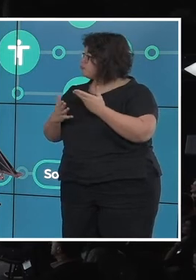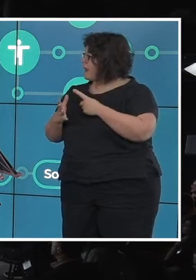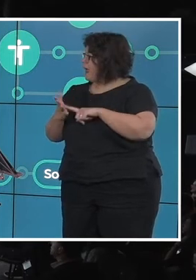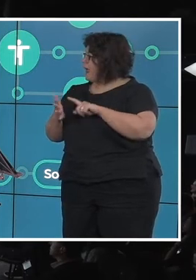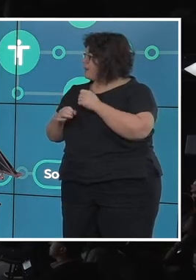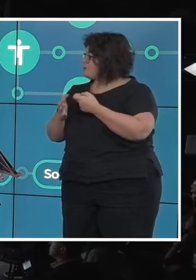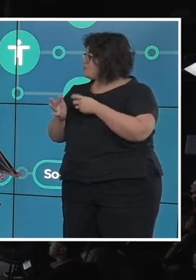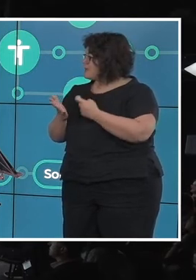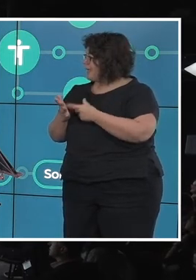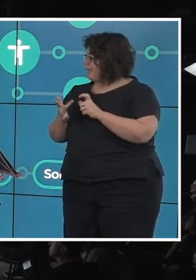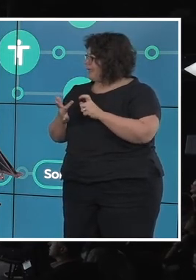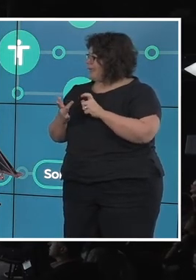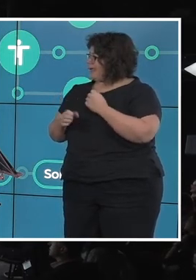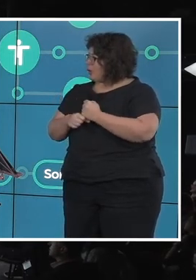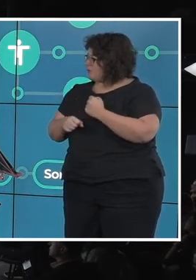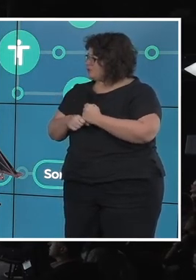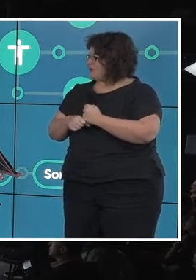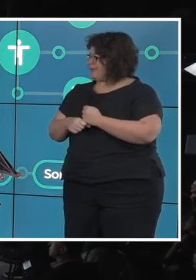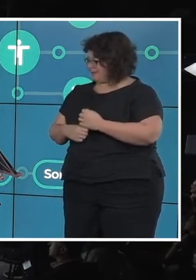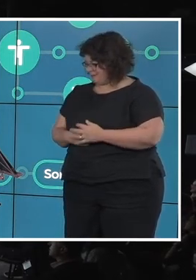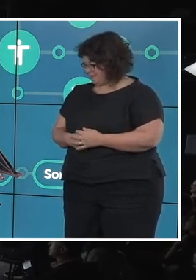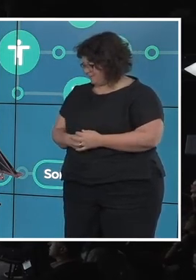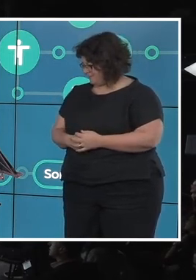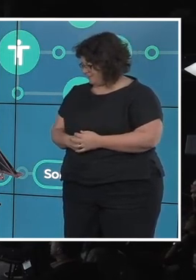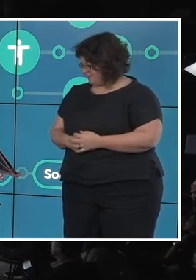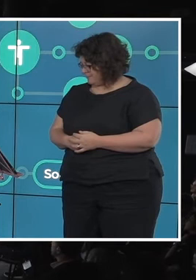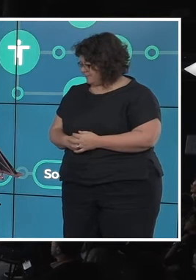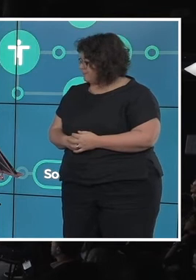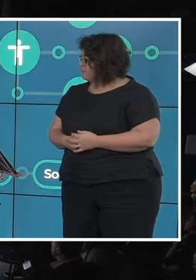commutative moving loop.